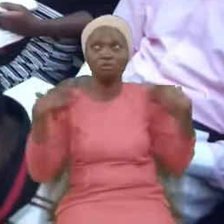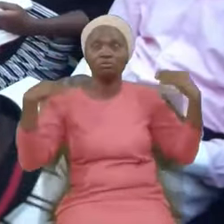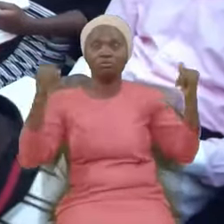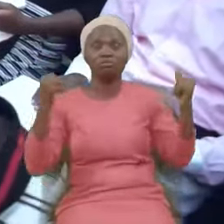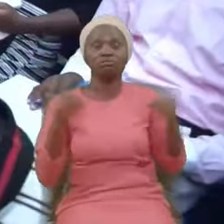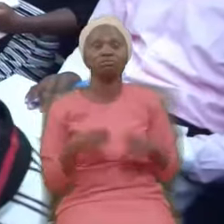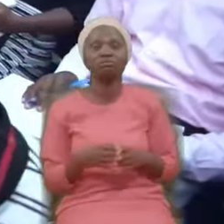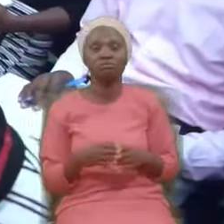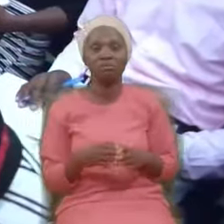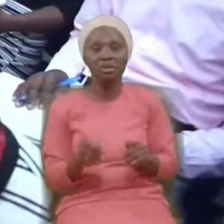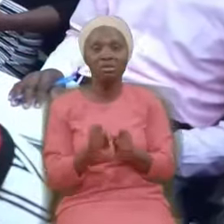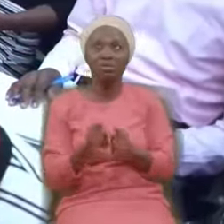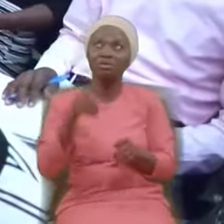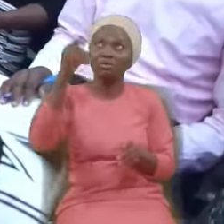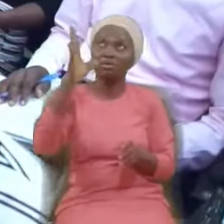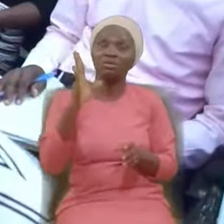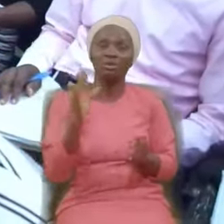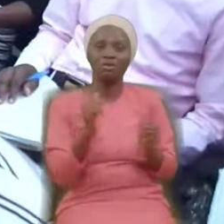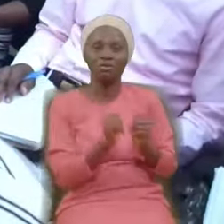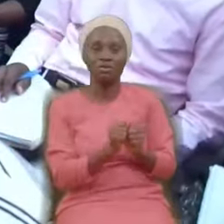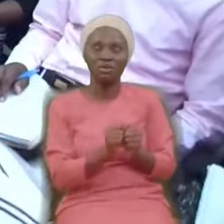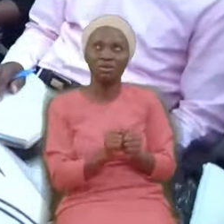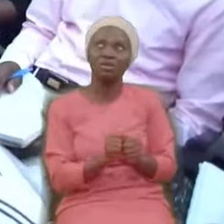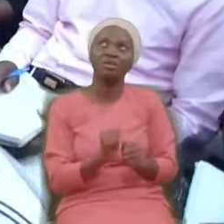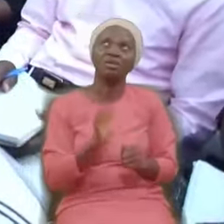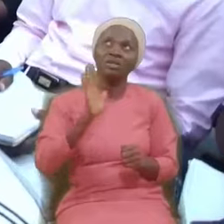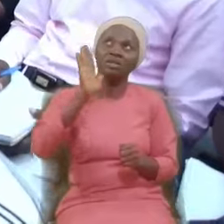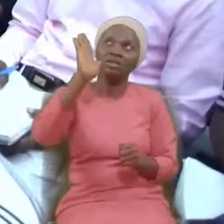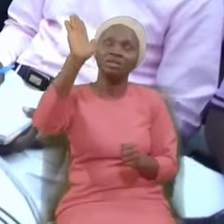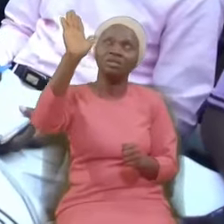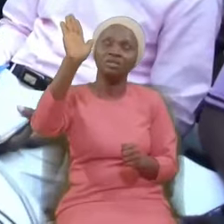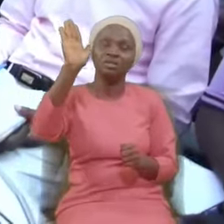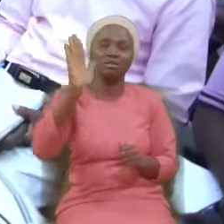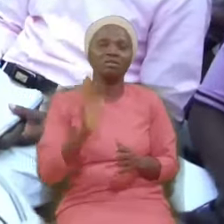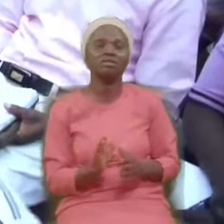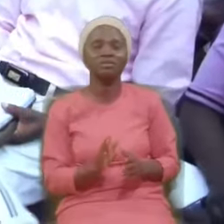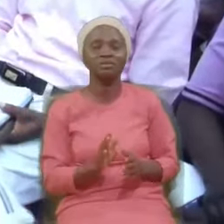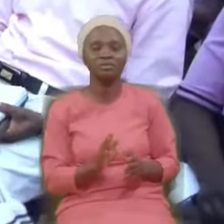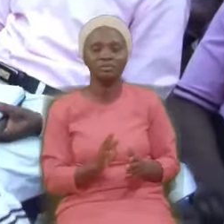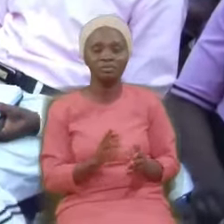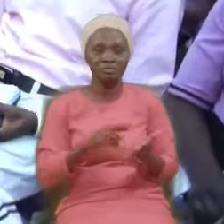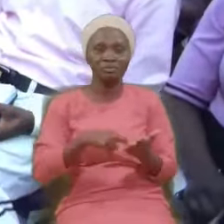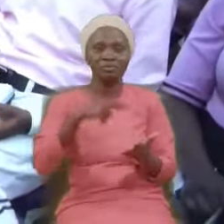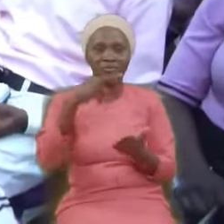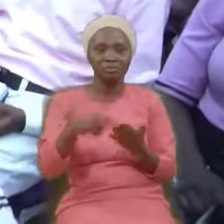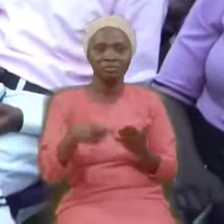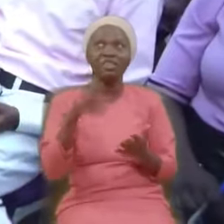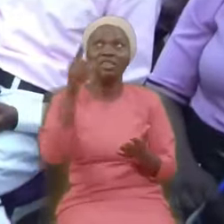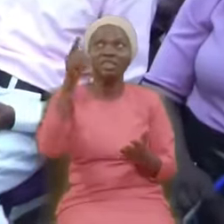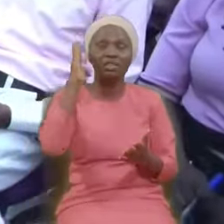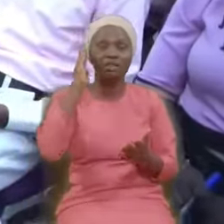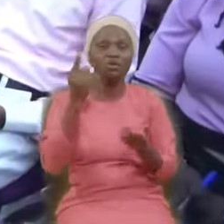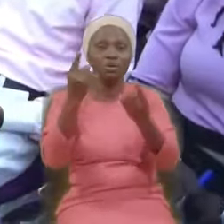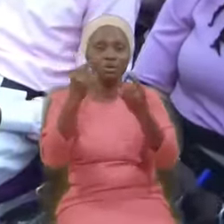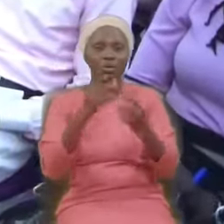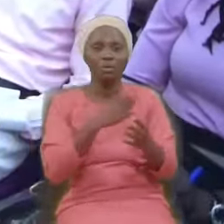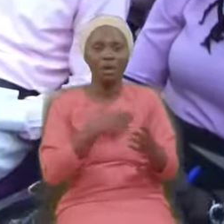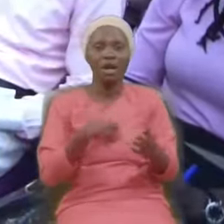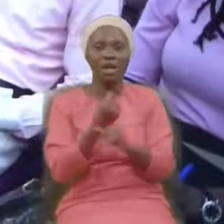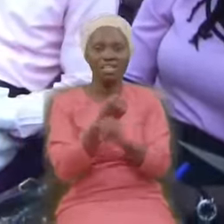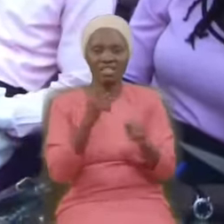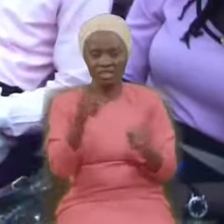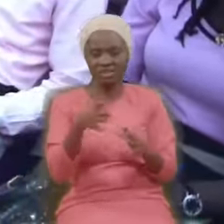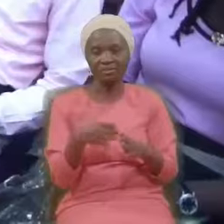God with a recompense, and he will come and save you. He